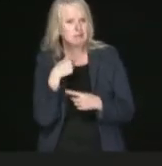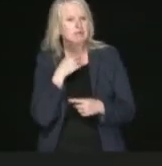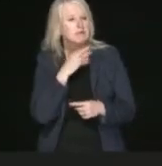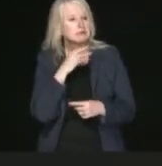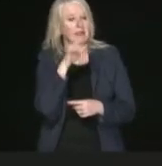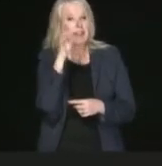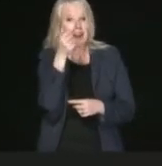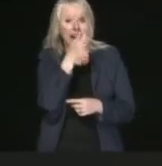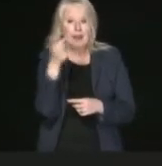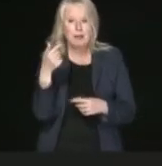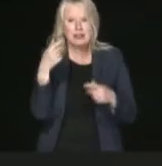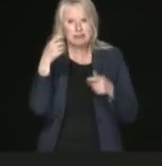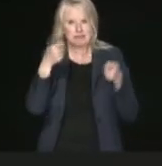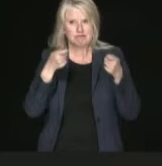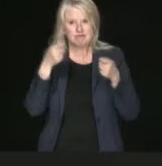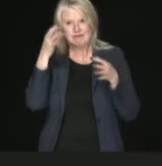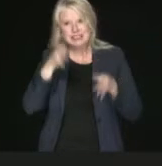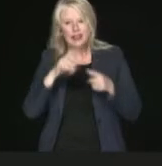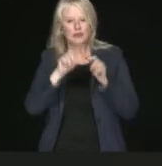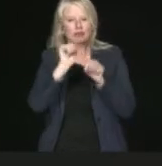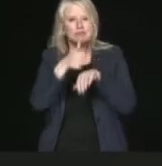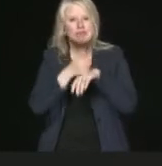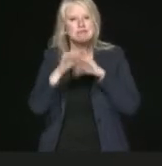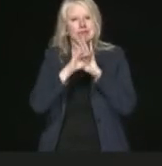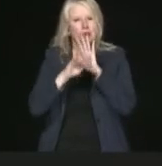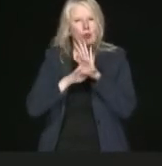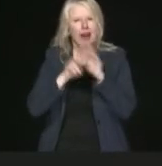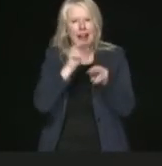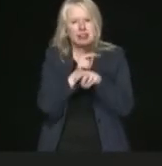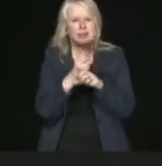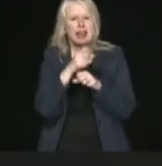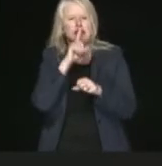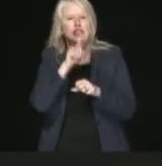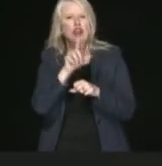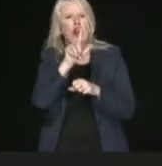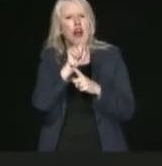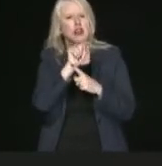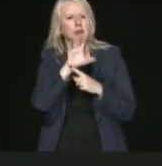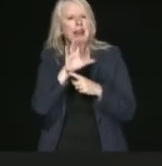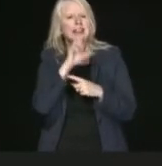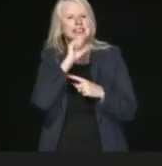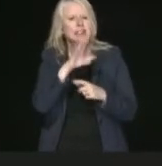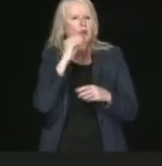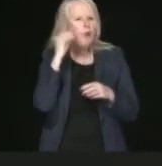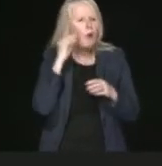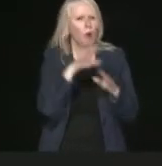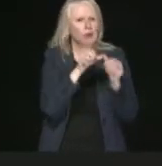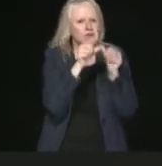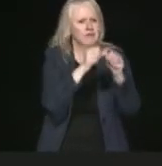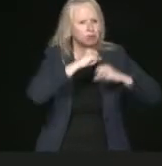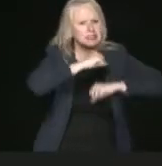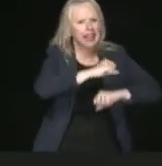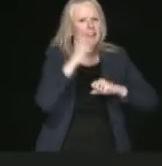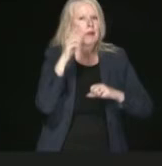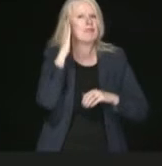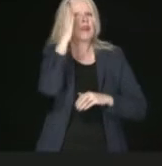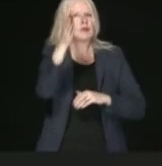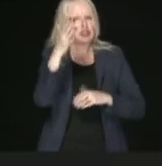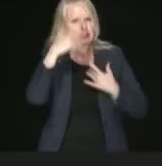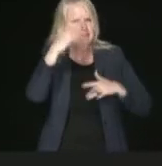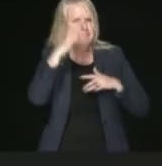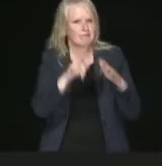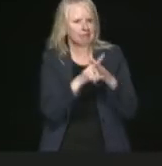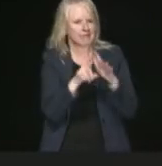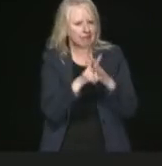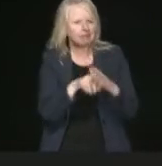as regulation or federal oversight, to ensure long-term care facilities are protected from this or future pandemics? There have been a number of reflections